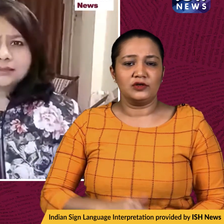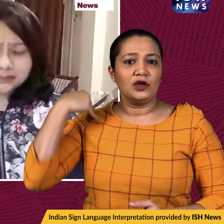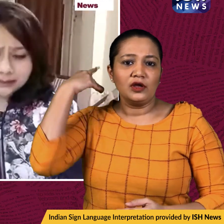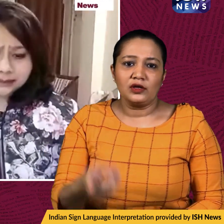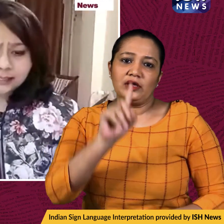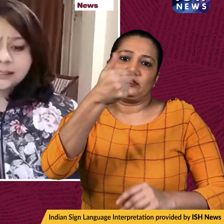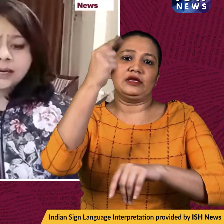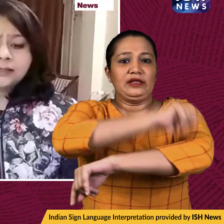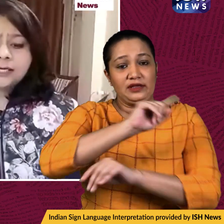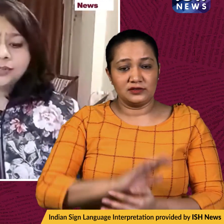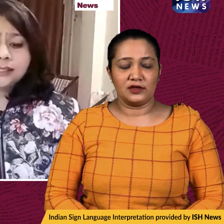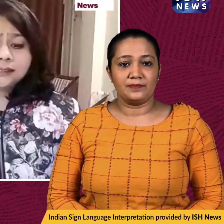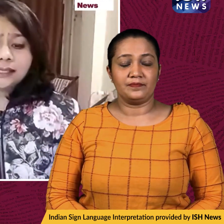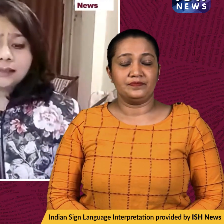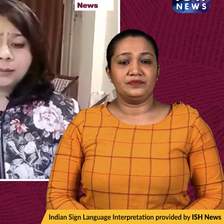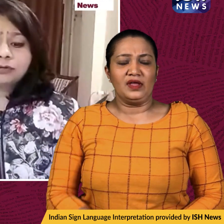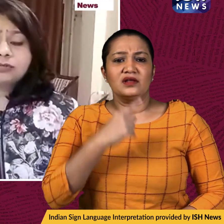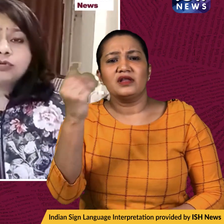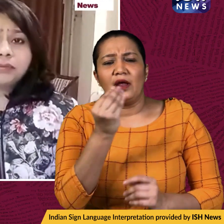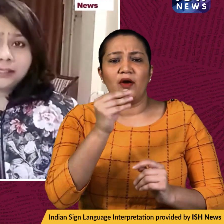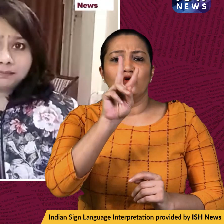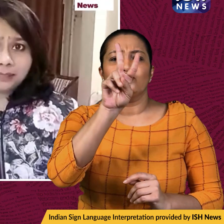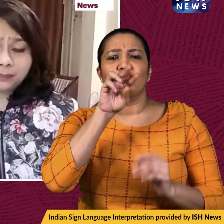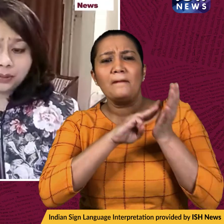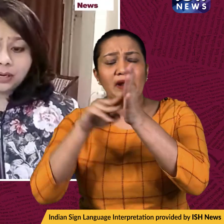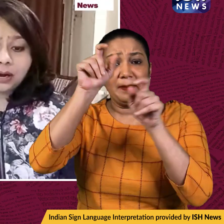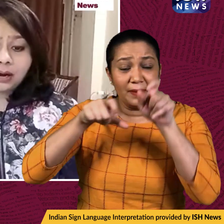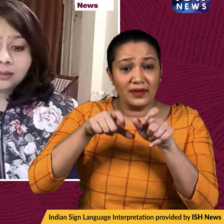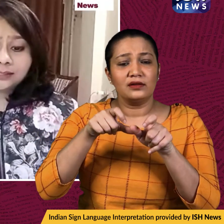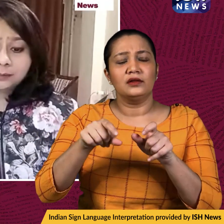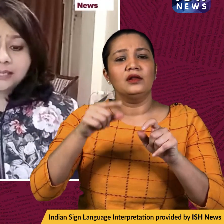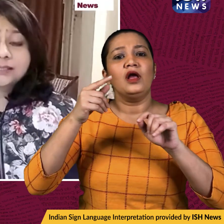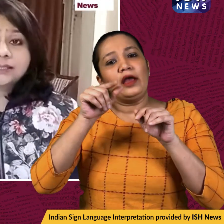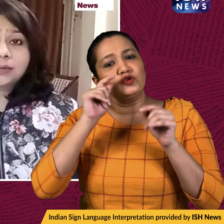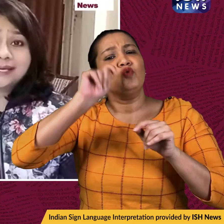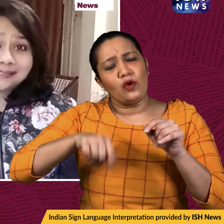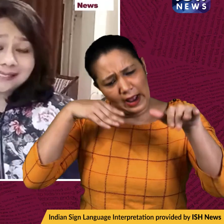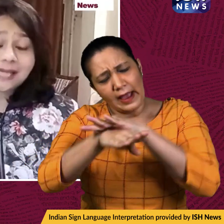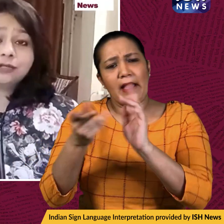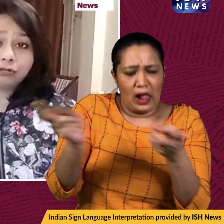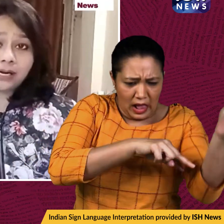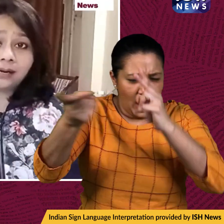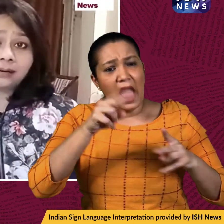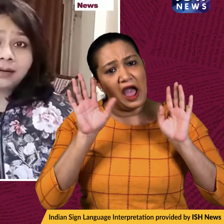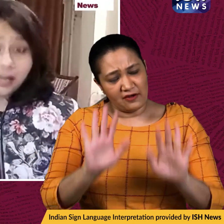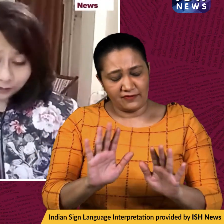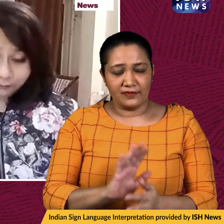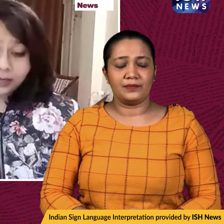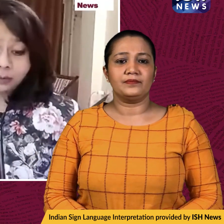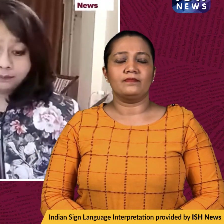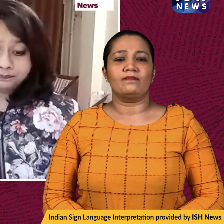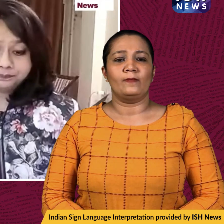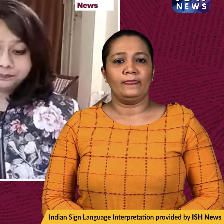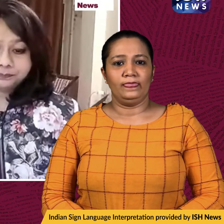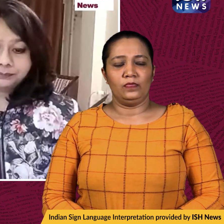the last 16 days. The agency has said that about 2 million people are displaced inside Ukraine as